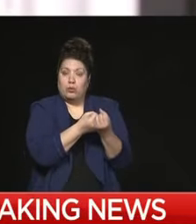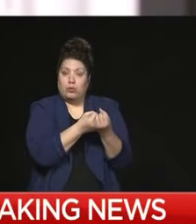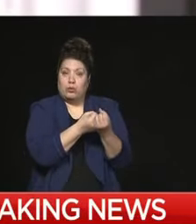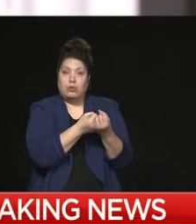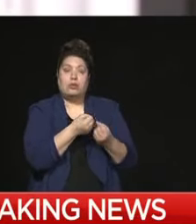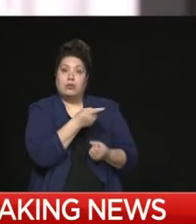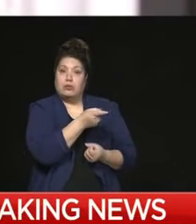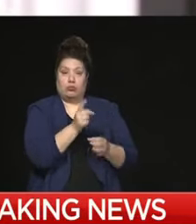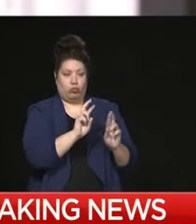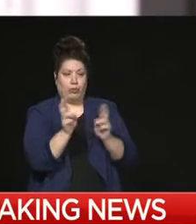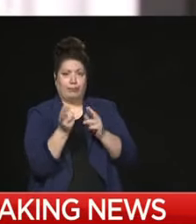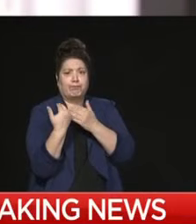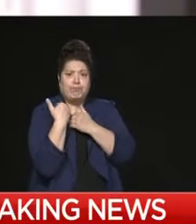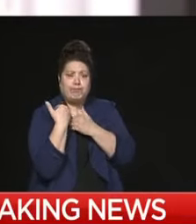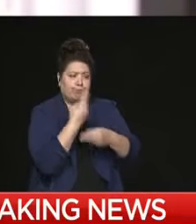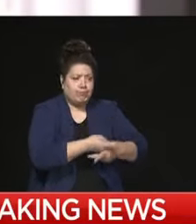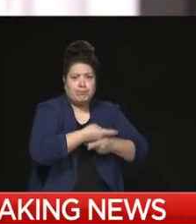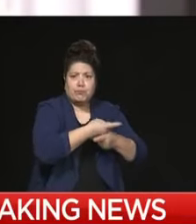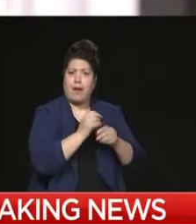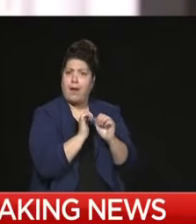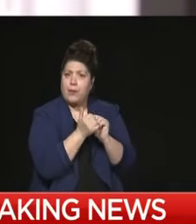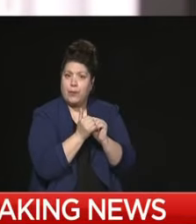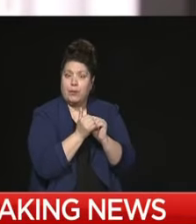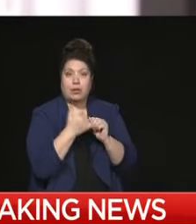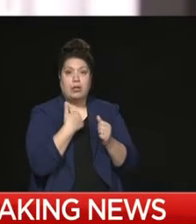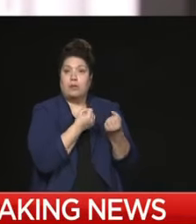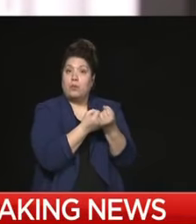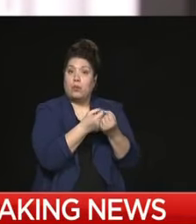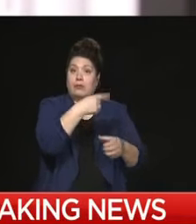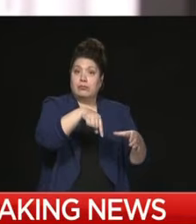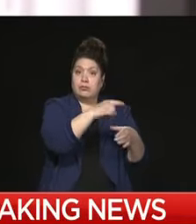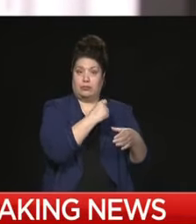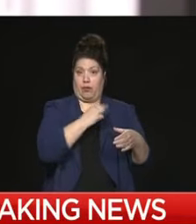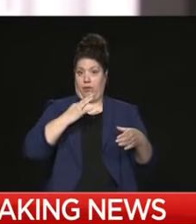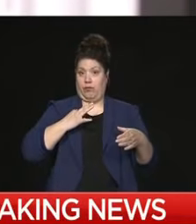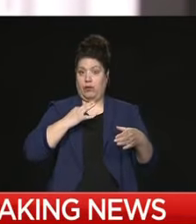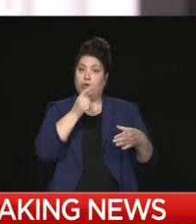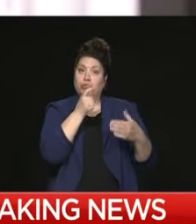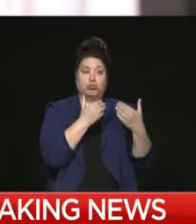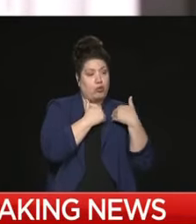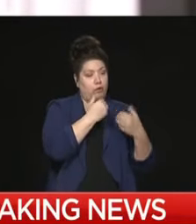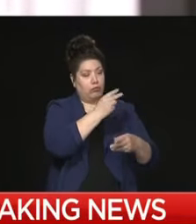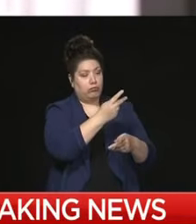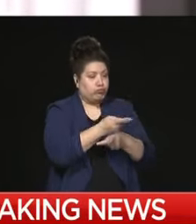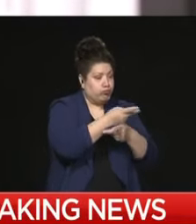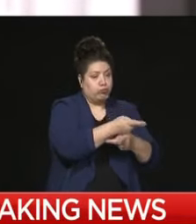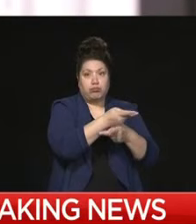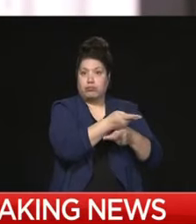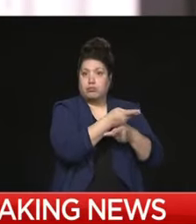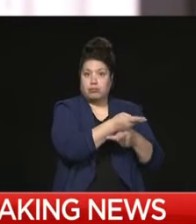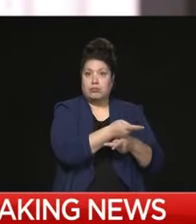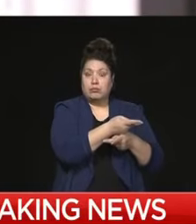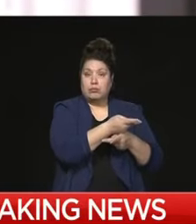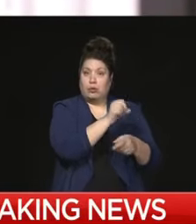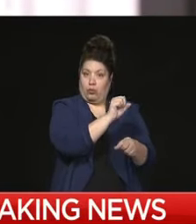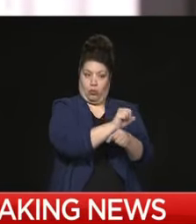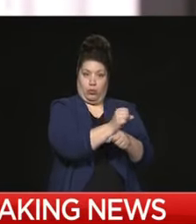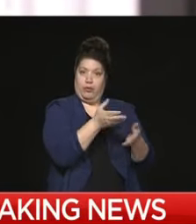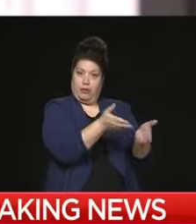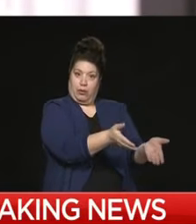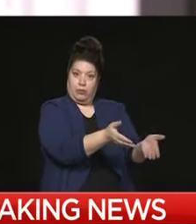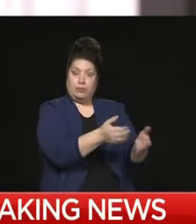and how we can support the workers in these centres, and how we can better support our seniors. Minister, you spoke a little earlier with regards